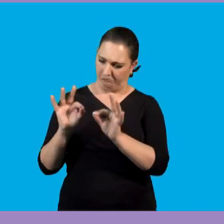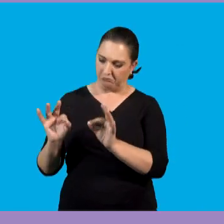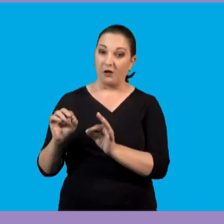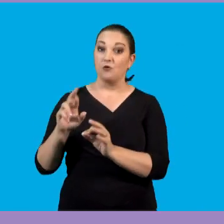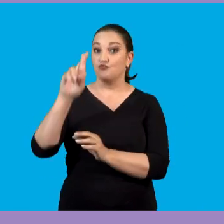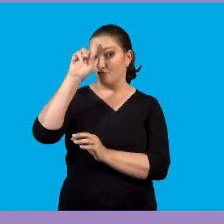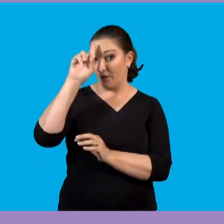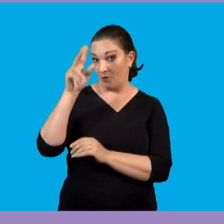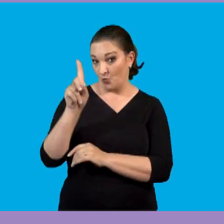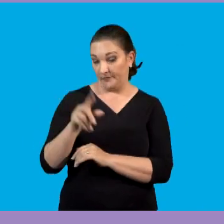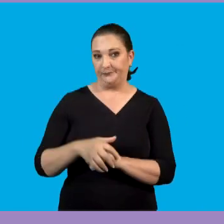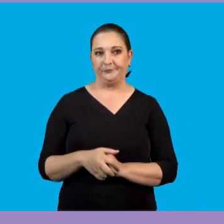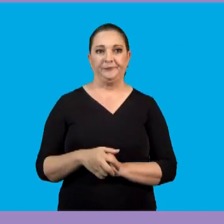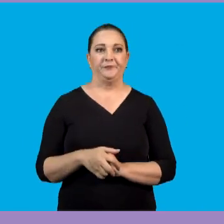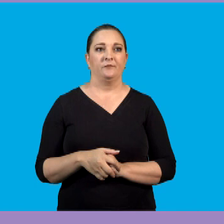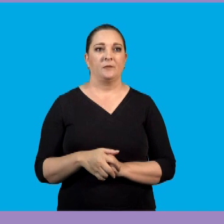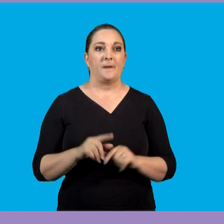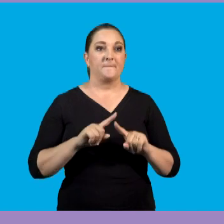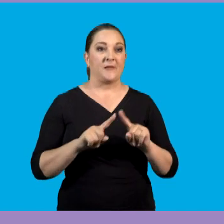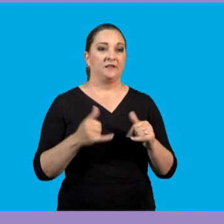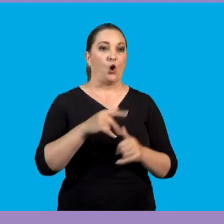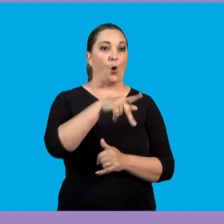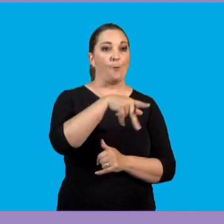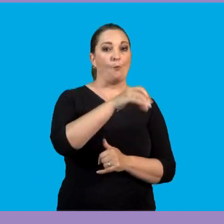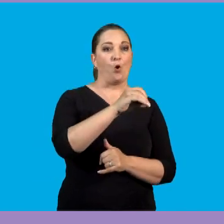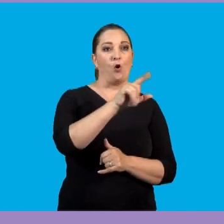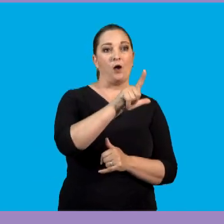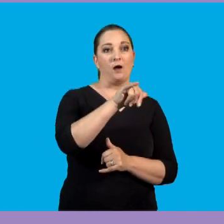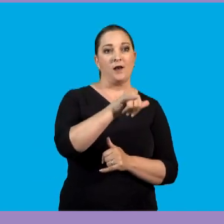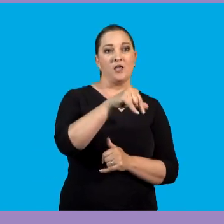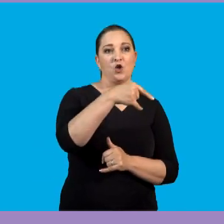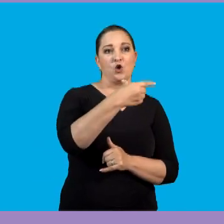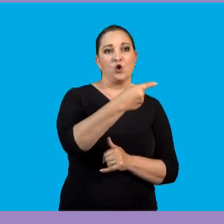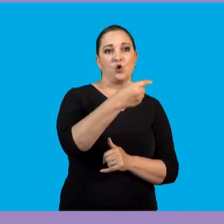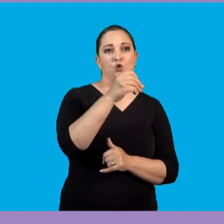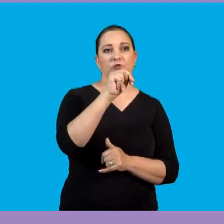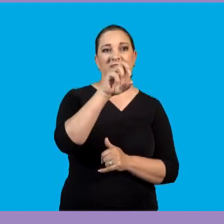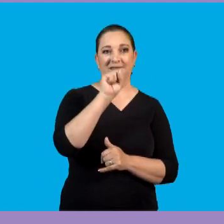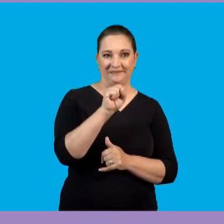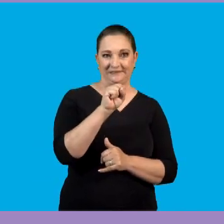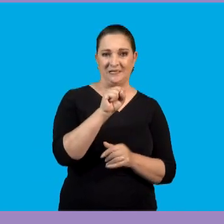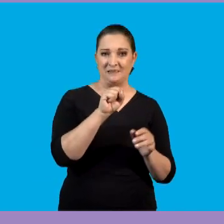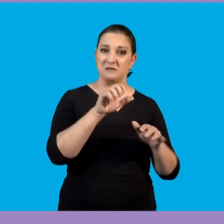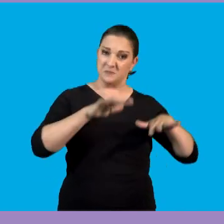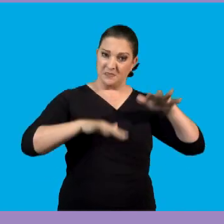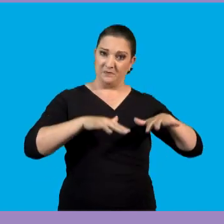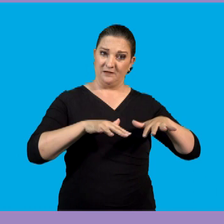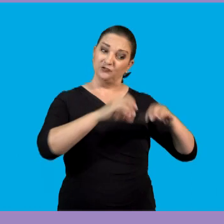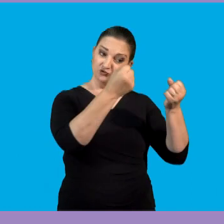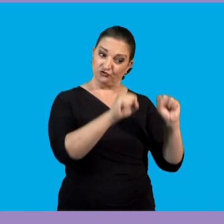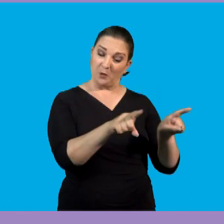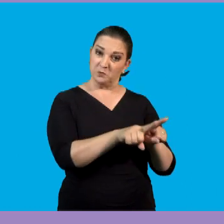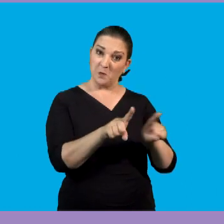congruency. Firstly, when two polygons are similar, they have the same shape, but not necessarily the